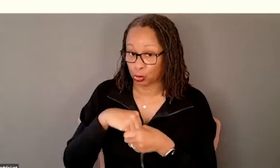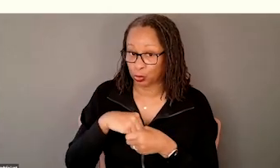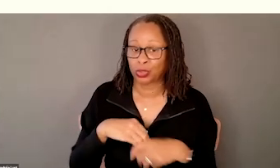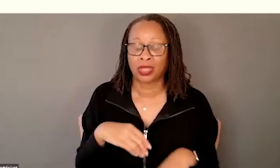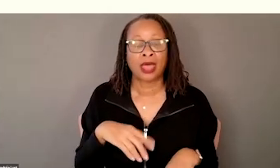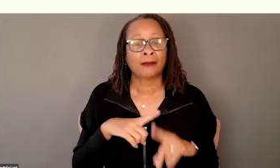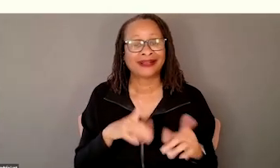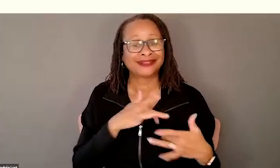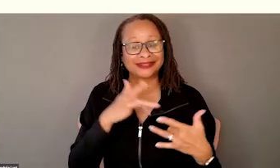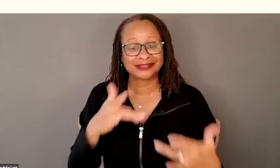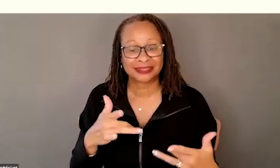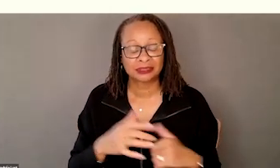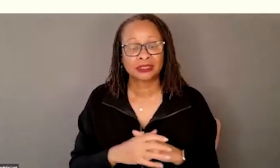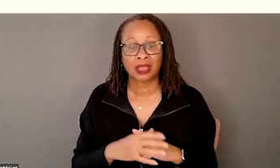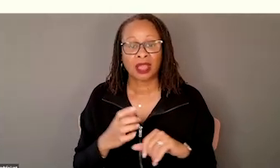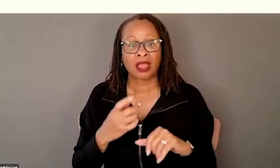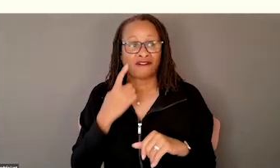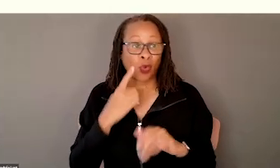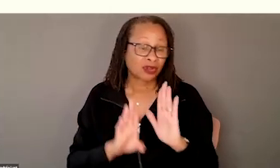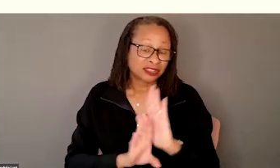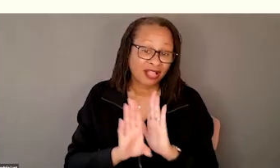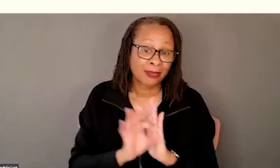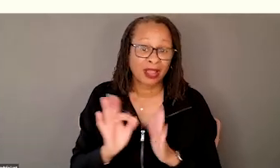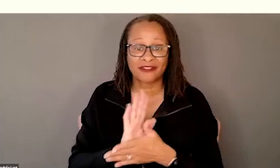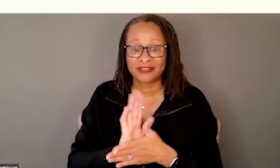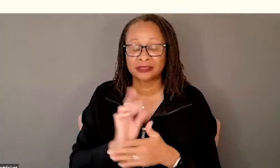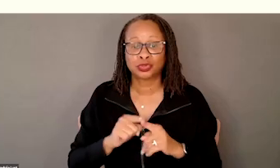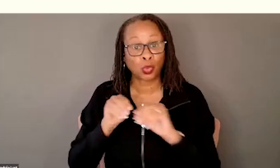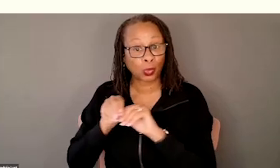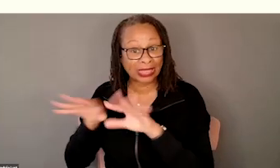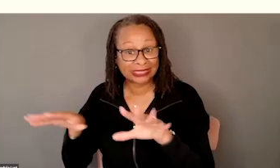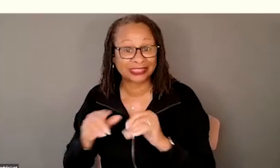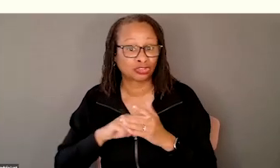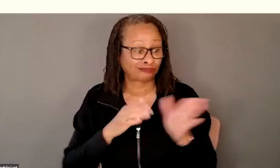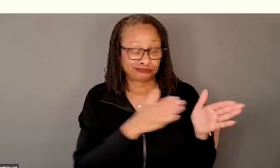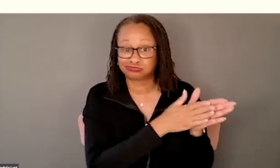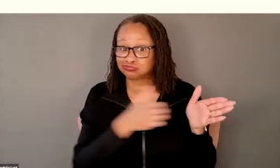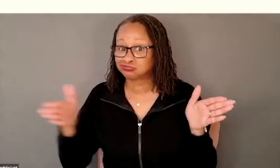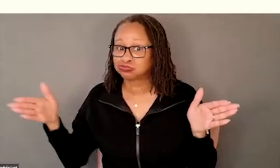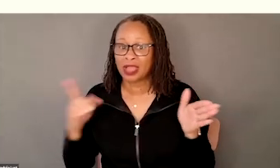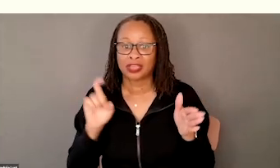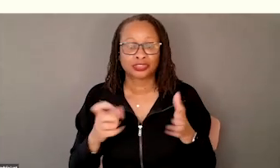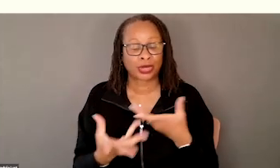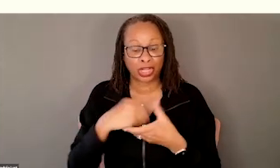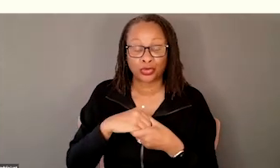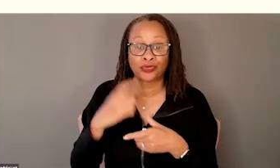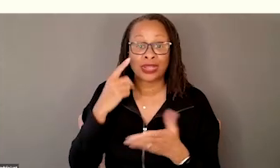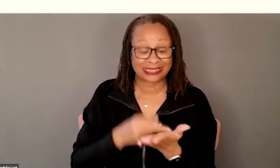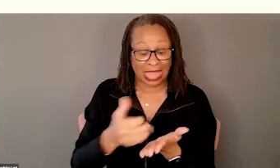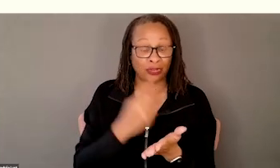usually for development of your film to release. It should include salaries for you and your